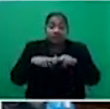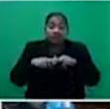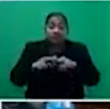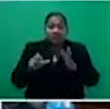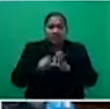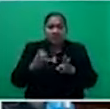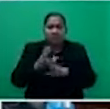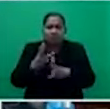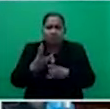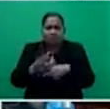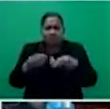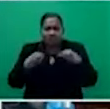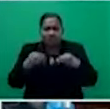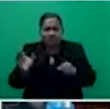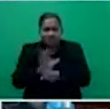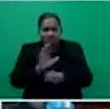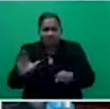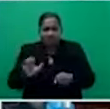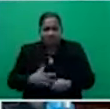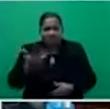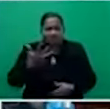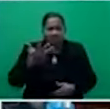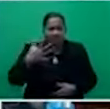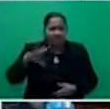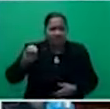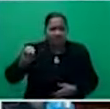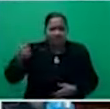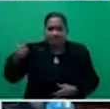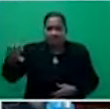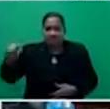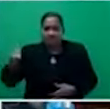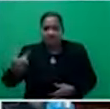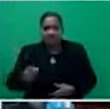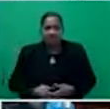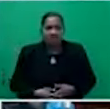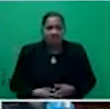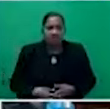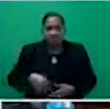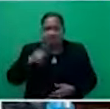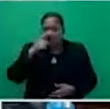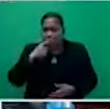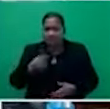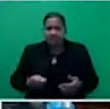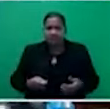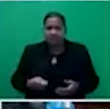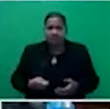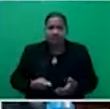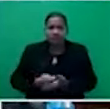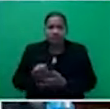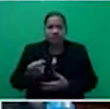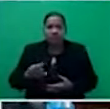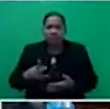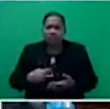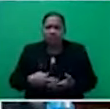sir, the mahogany plantation, 1950s and 60s, the ethnicity people paid peppercorn rent. 1 shilling, 2